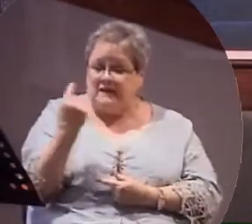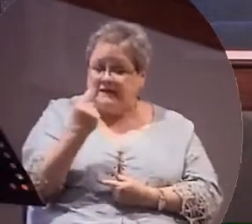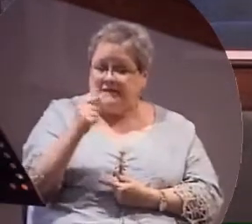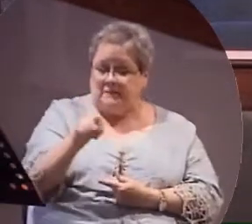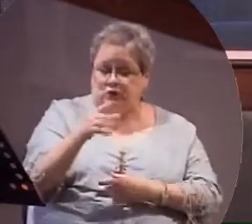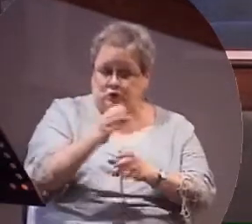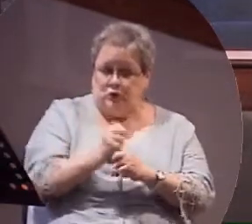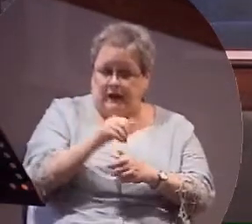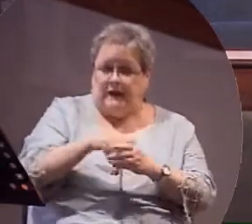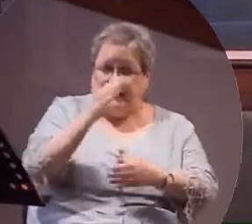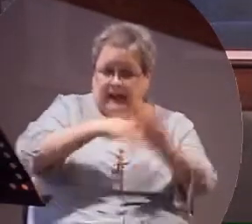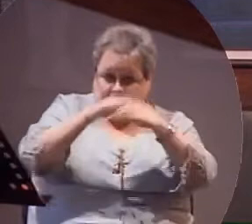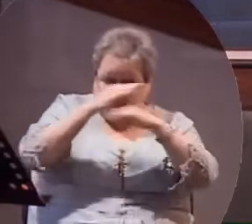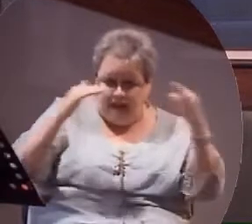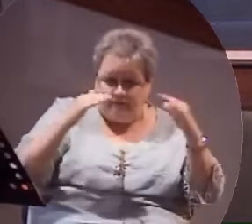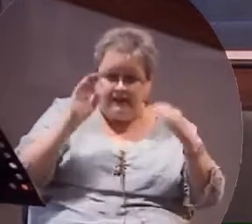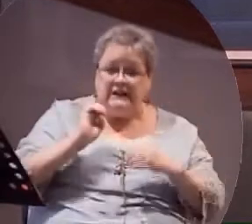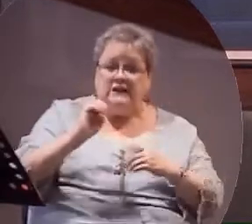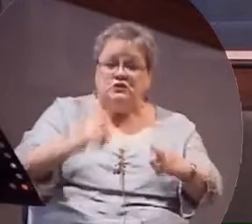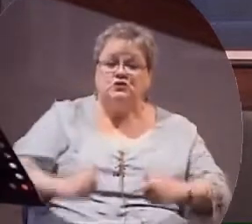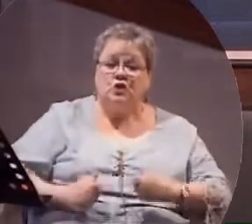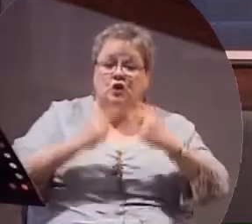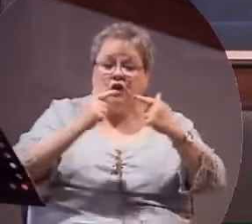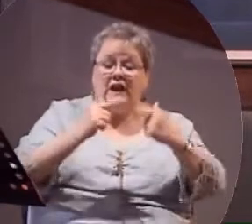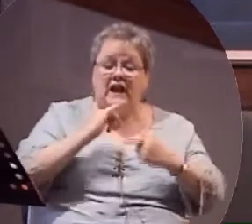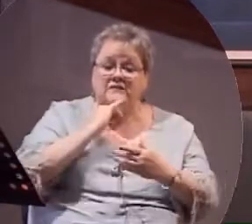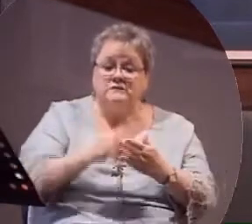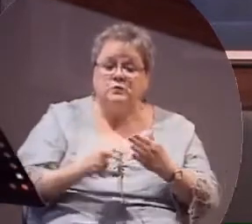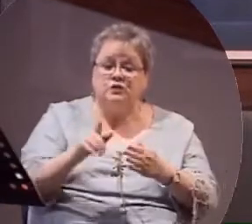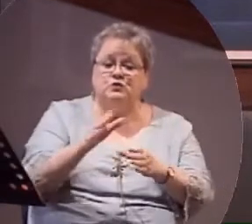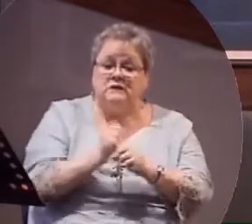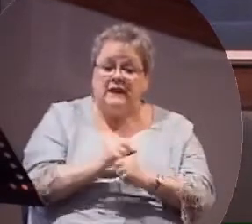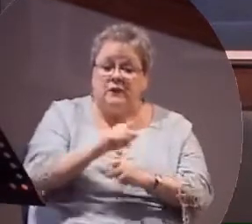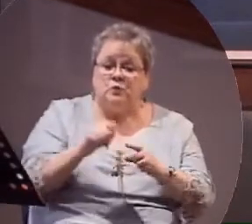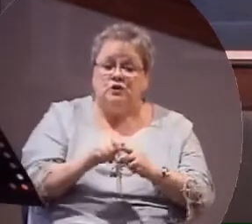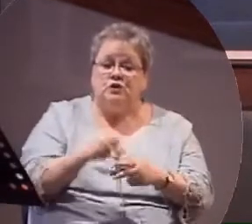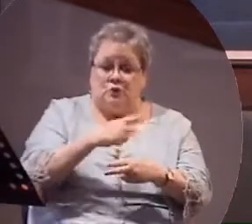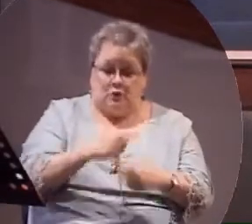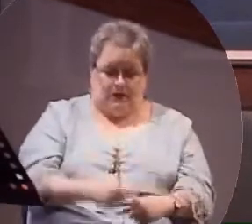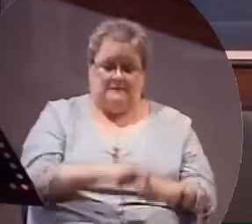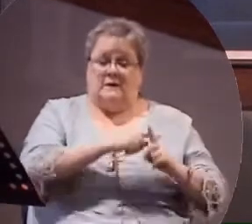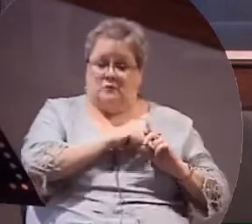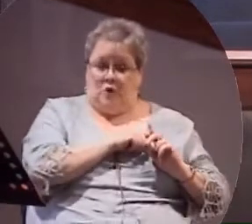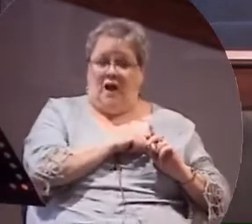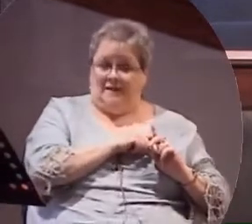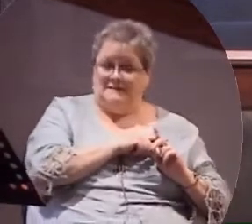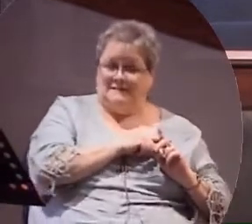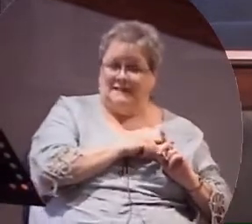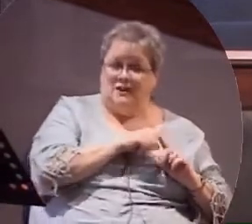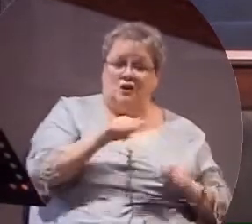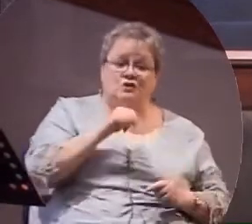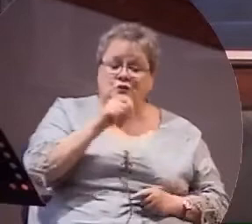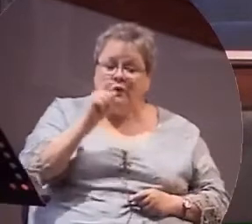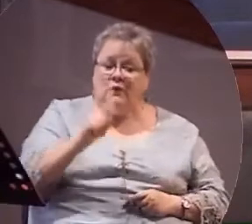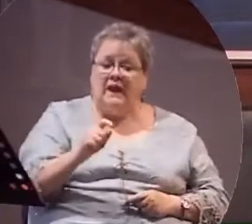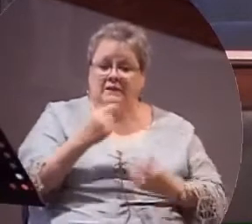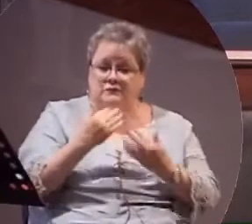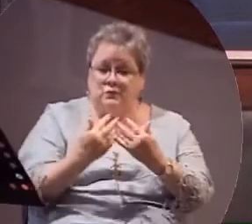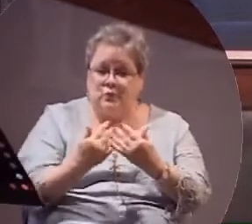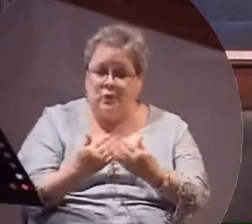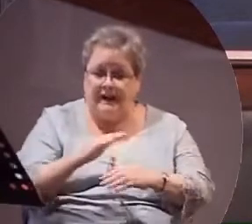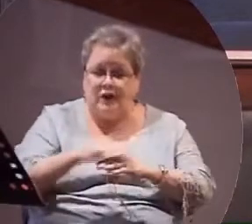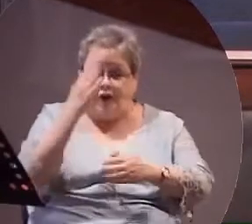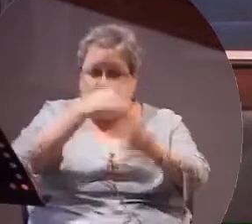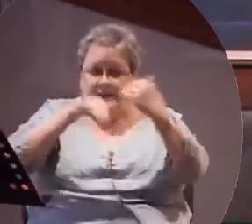heaven. Eternal life is what you get when you believe on Jesus. Amen. You don't have to wait to heaven to get your